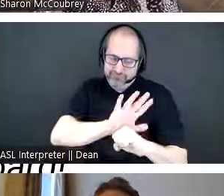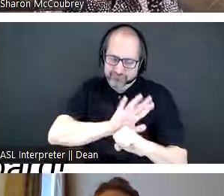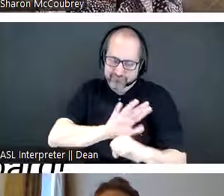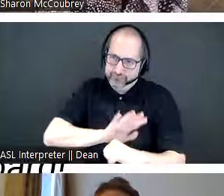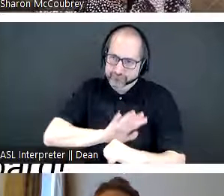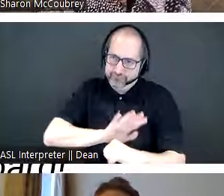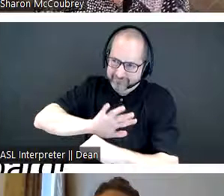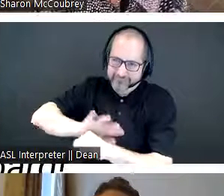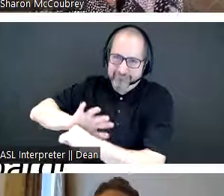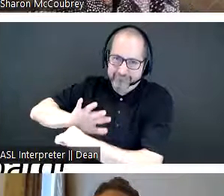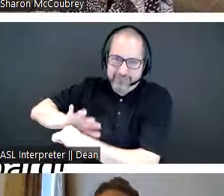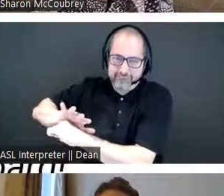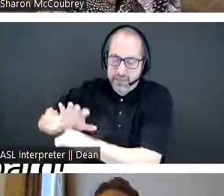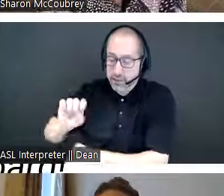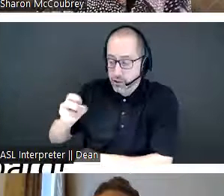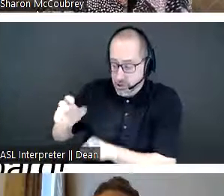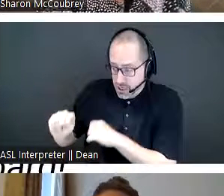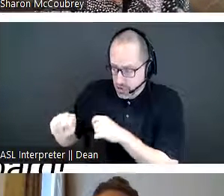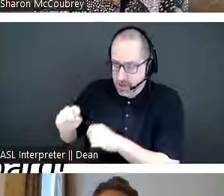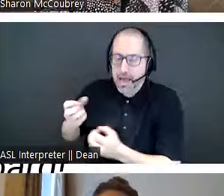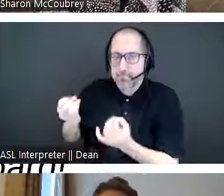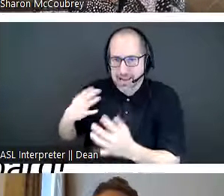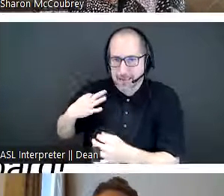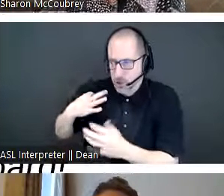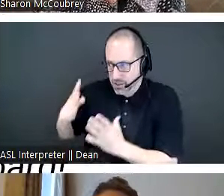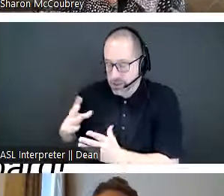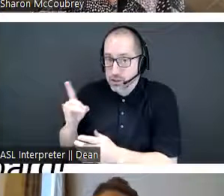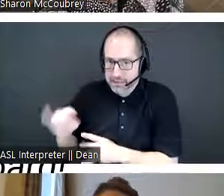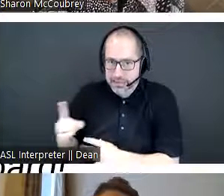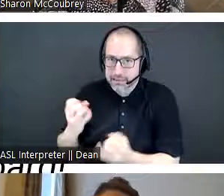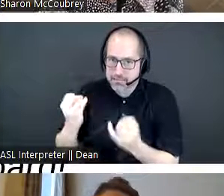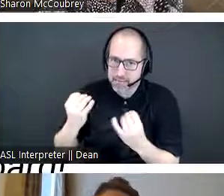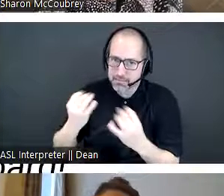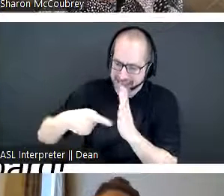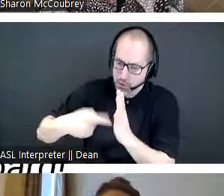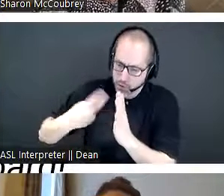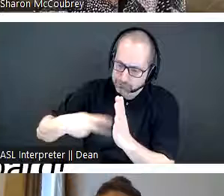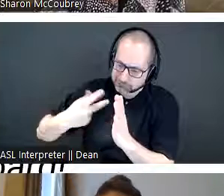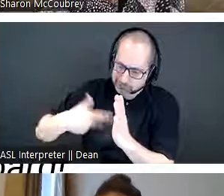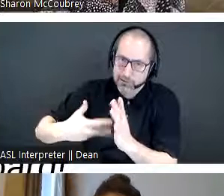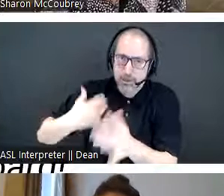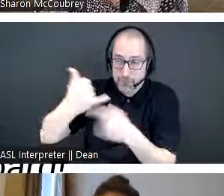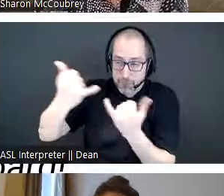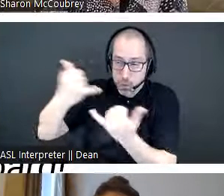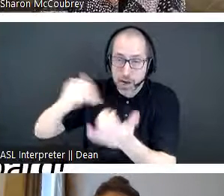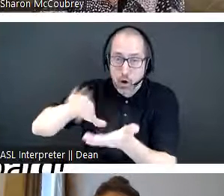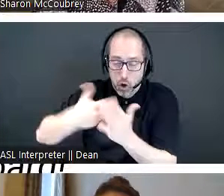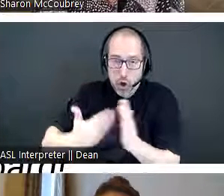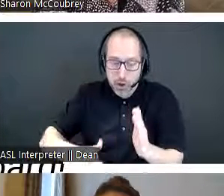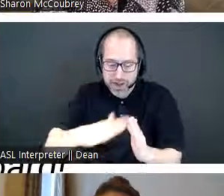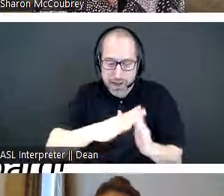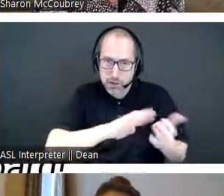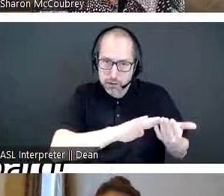spent a great number of hours telephoning all of the capitals across the country and all of the